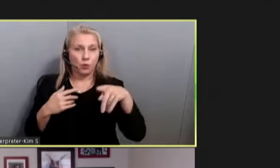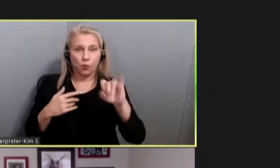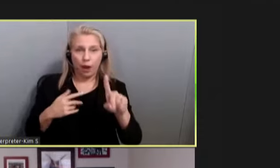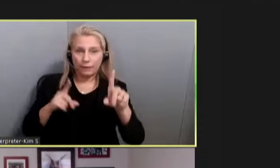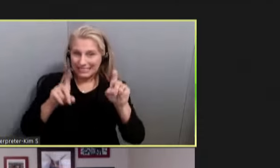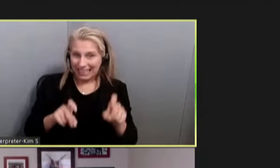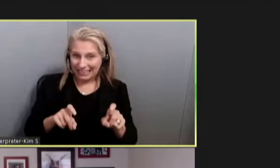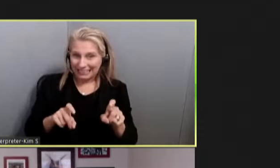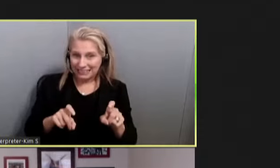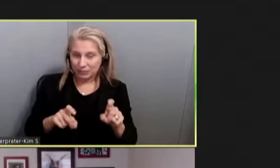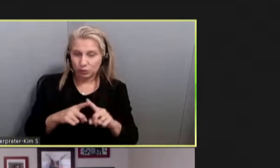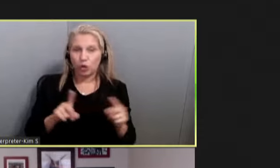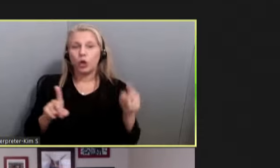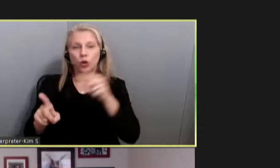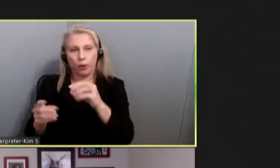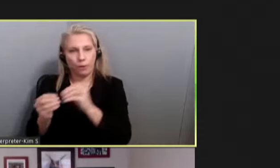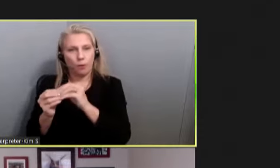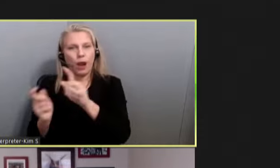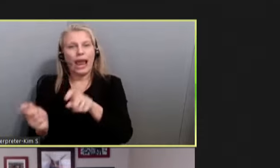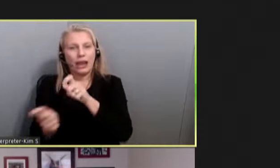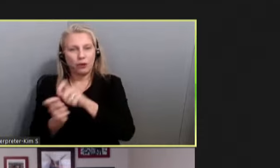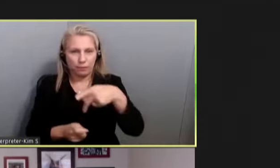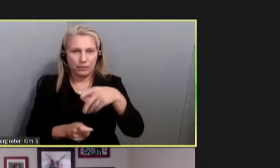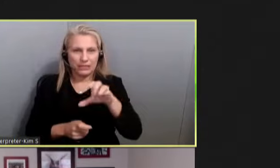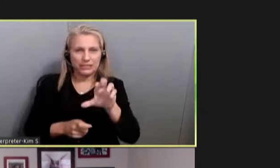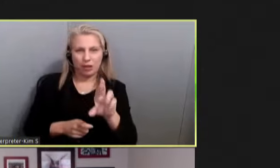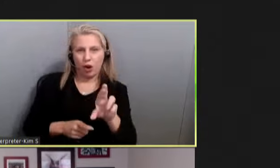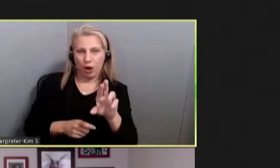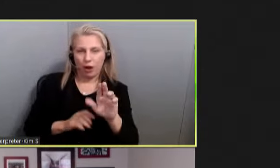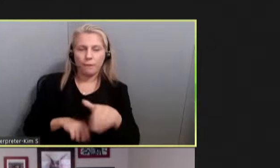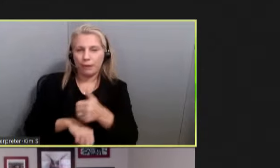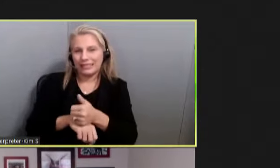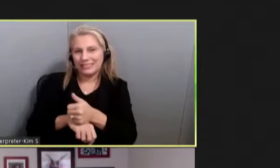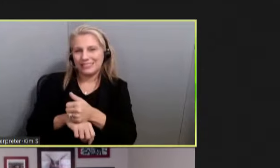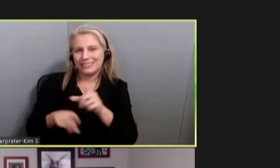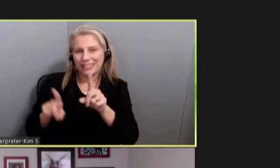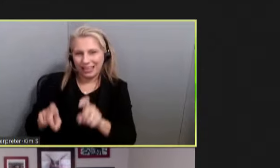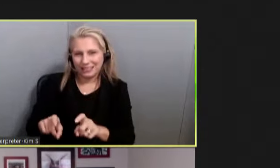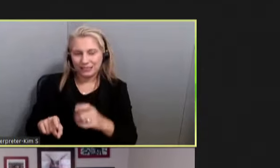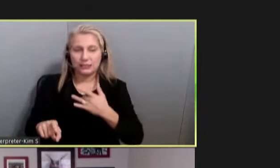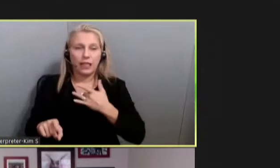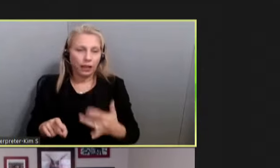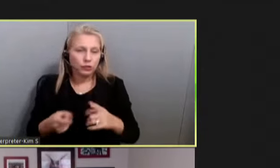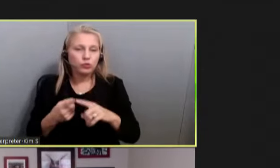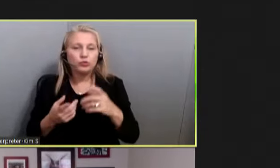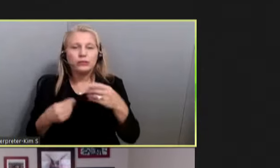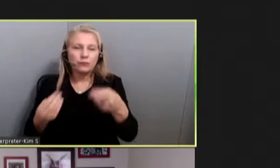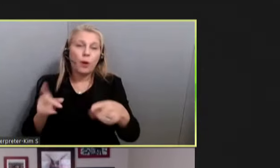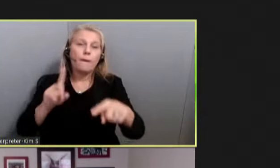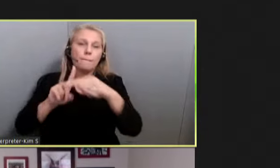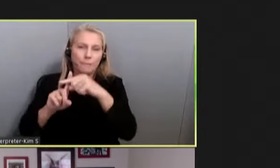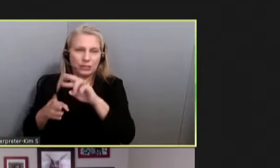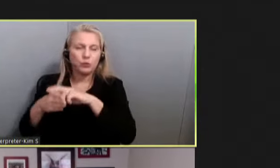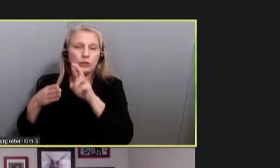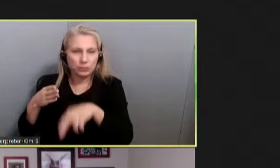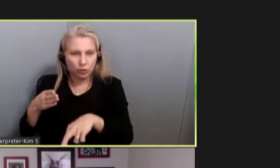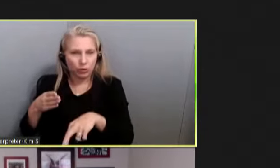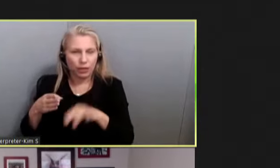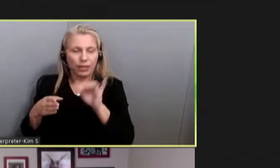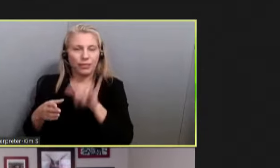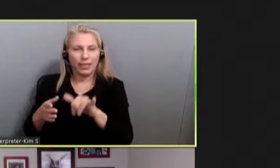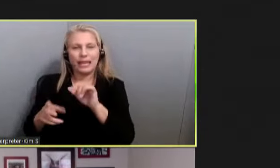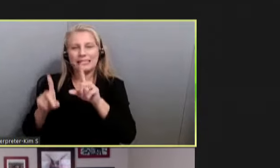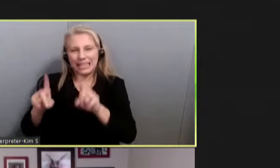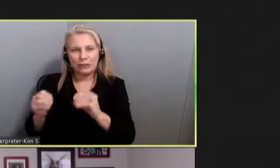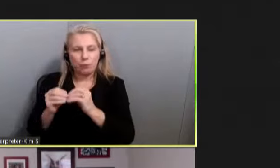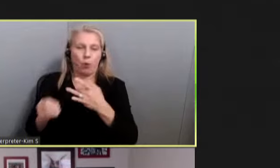done, is to go to the more accurate PCR-based test. That is more likely to give you a positive result. That test is going to be more